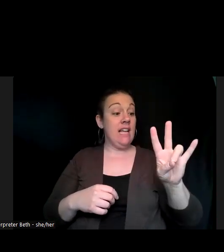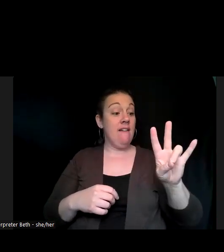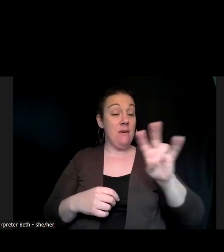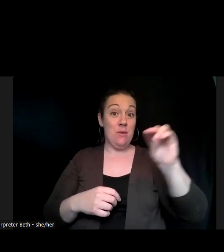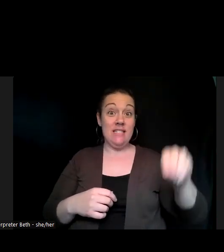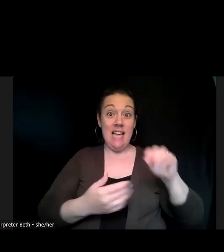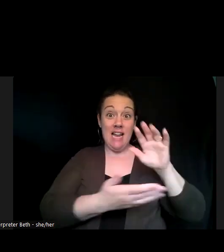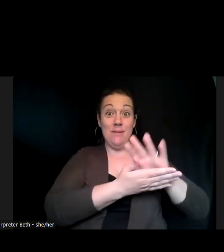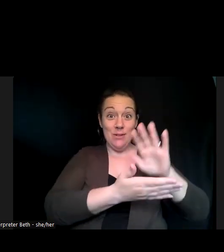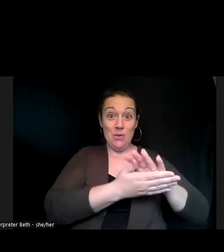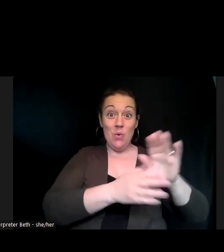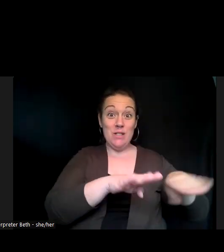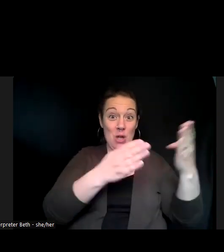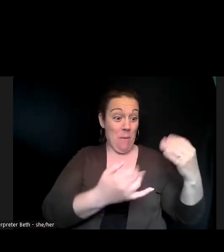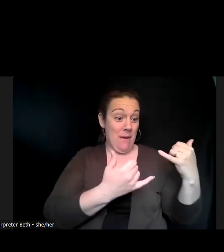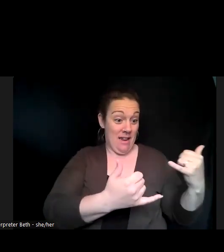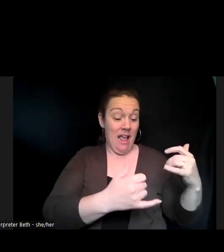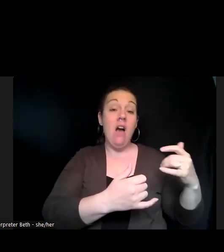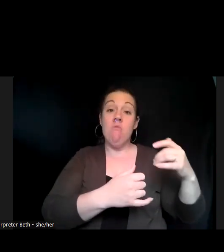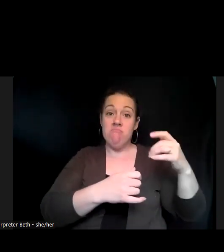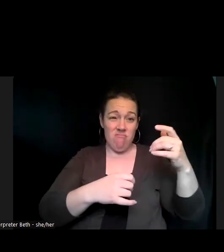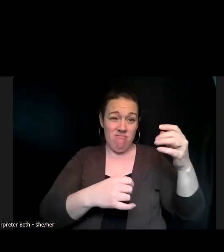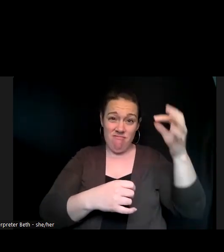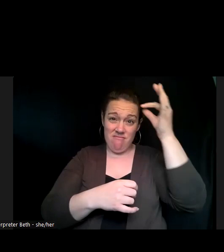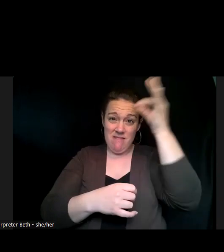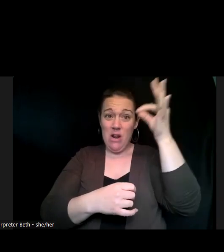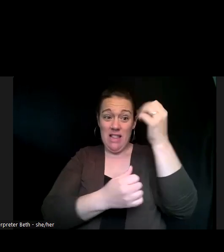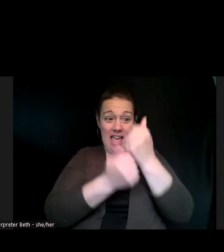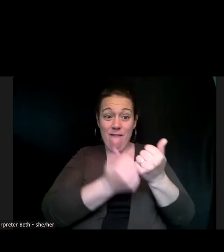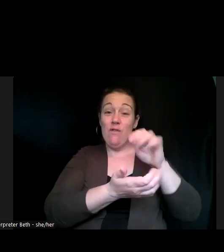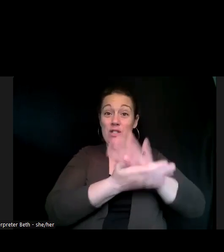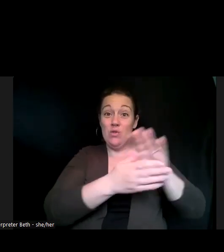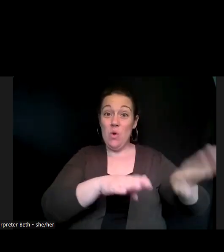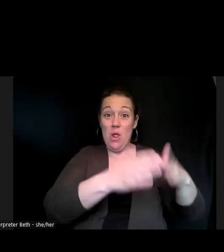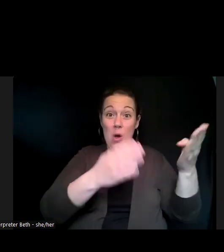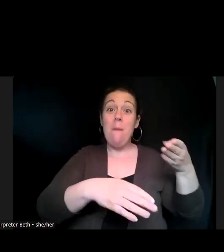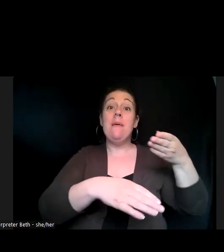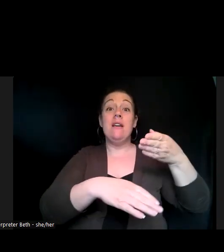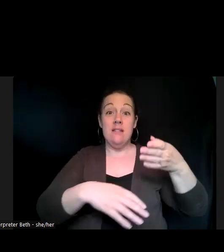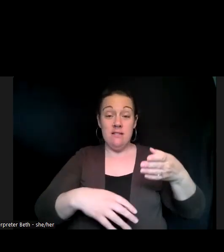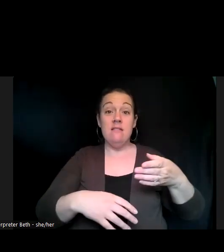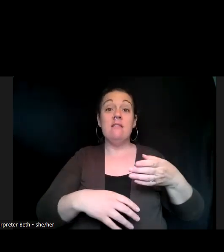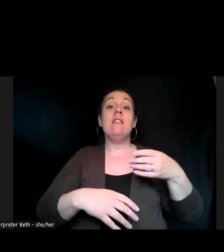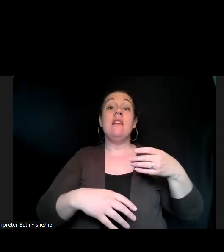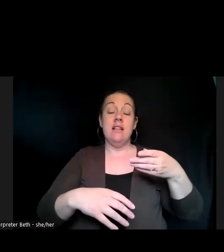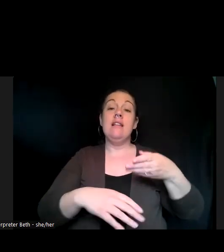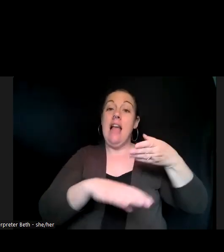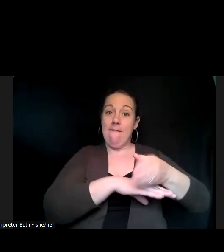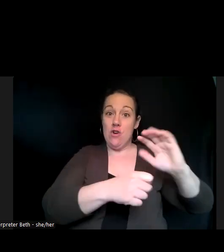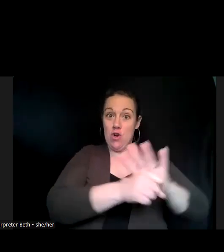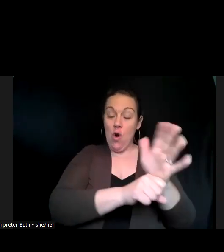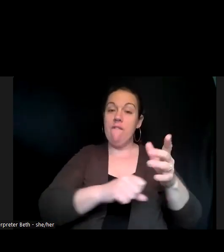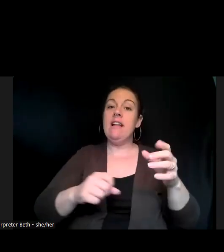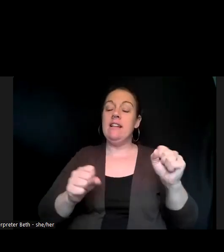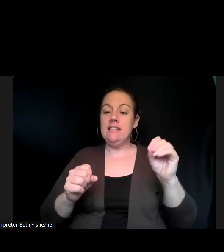months later, we had nearly every school open. And we think a lot of that is because of the passage of the American Rescue Plan. But the American